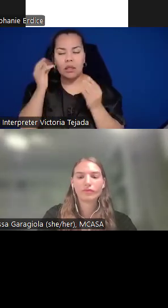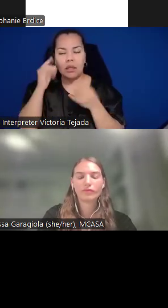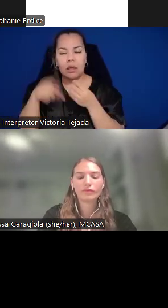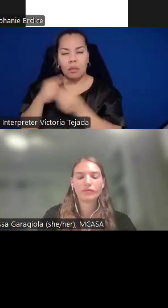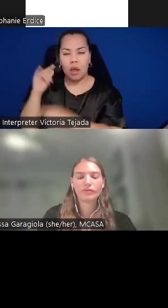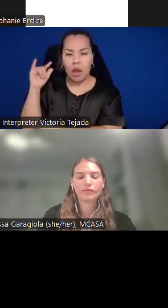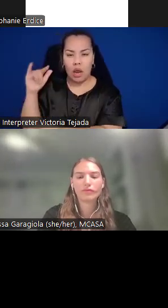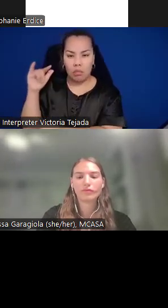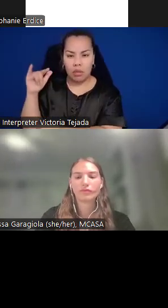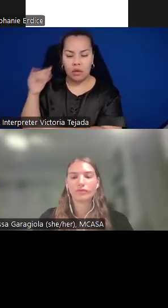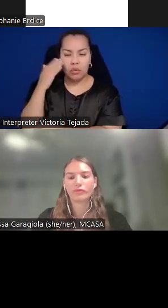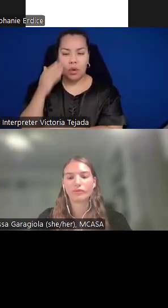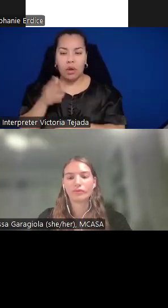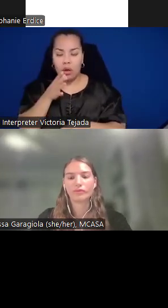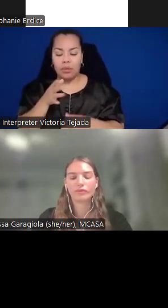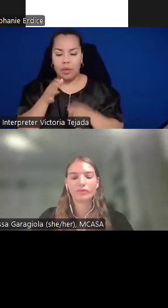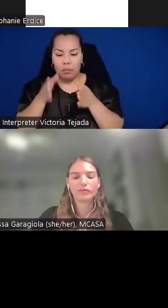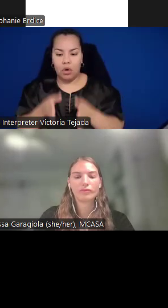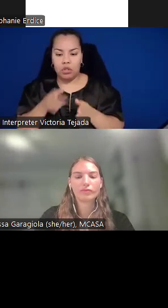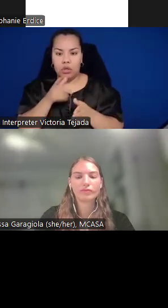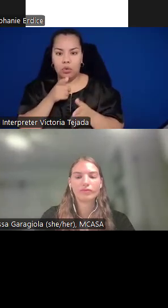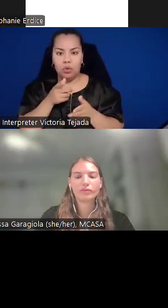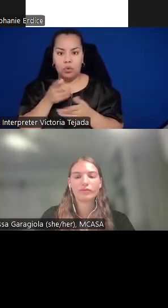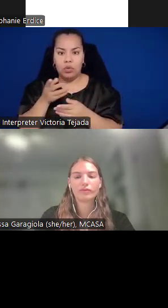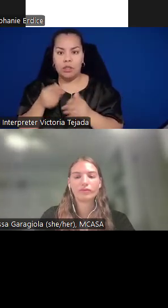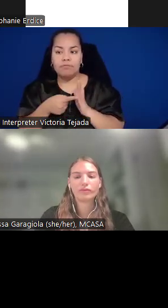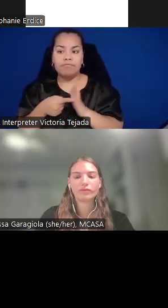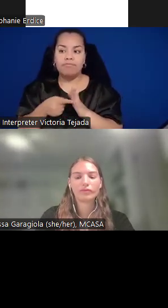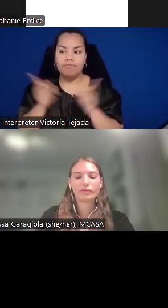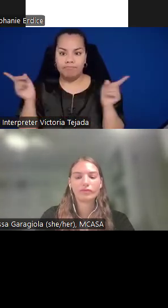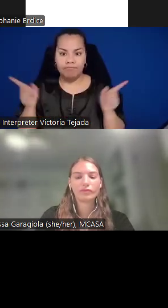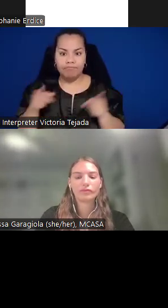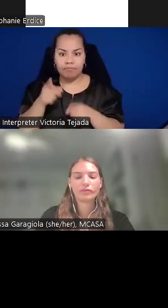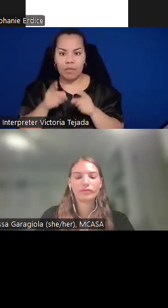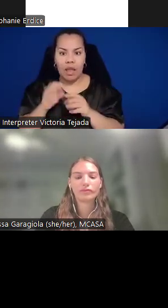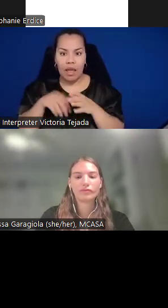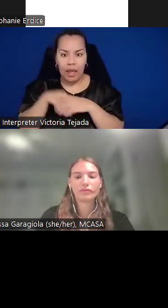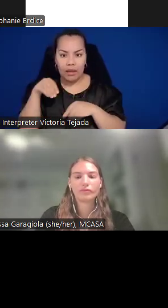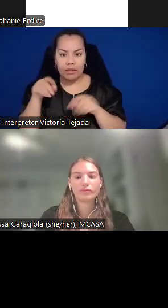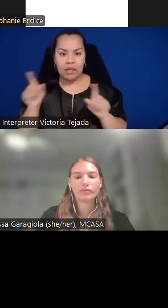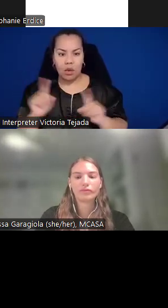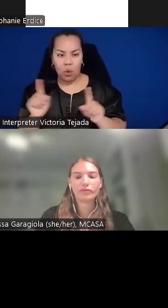stewardess tells you where those exits are, and then they begin to tell you to please